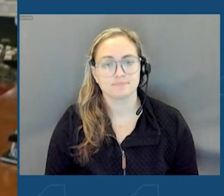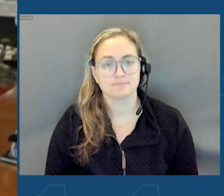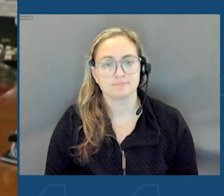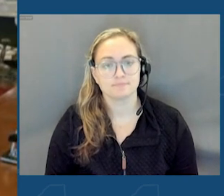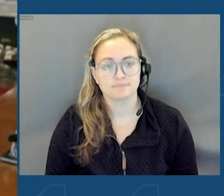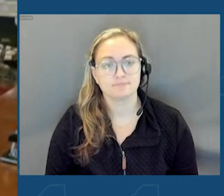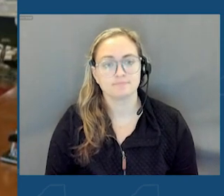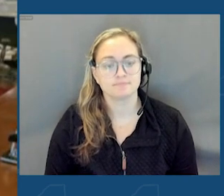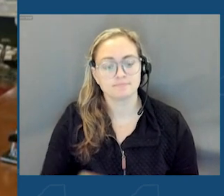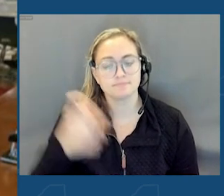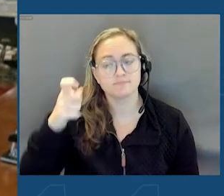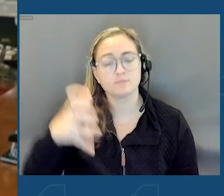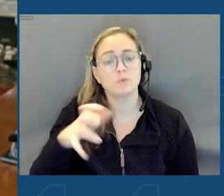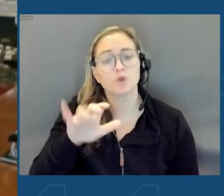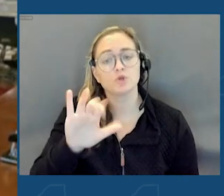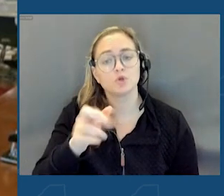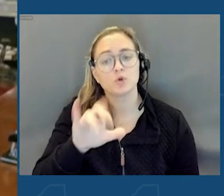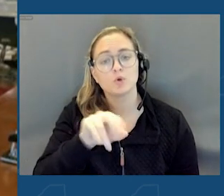Judge Carmen Beauchamp-Saparik,